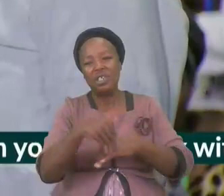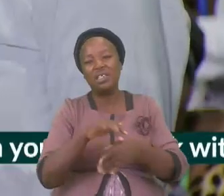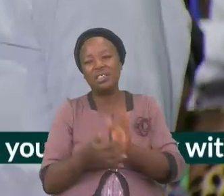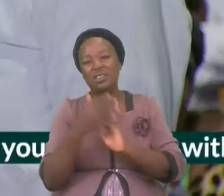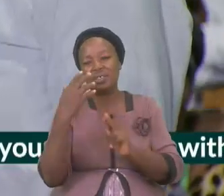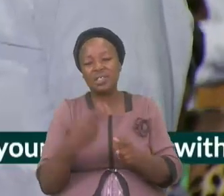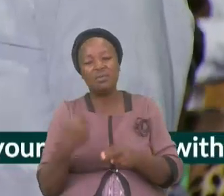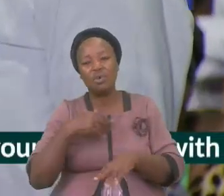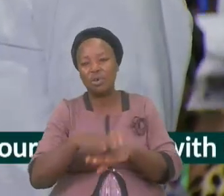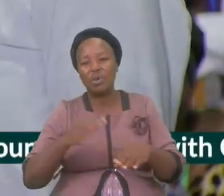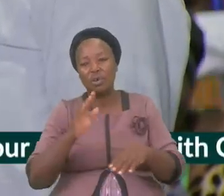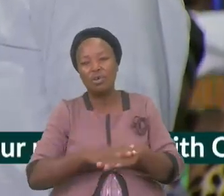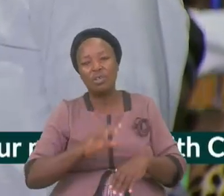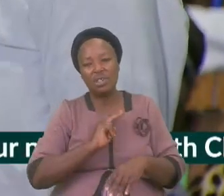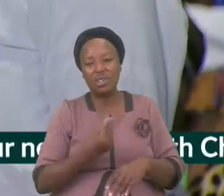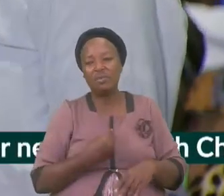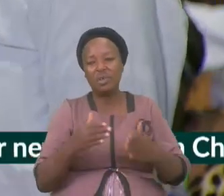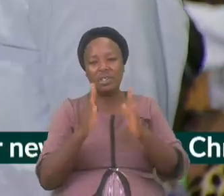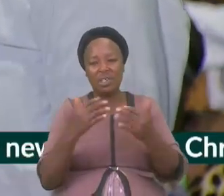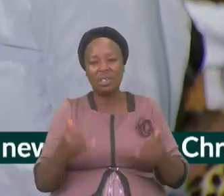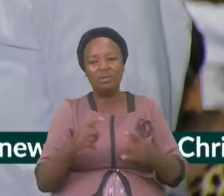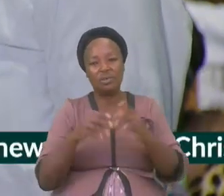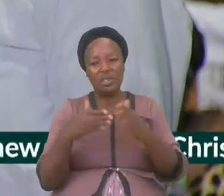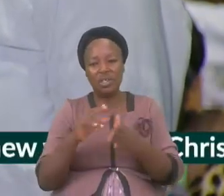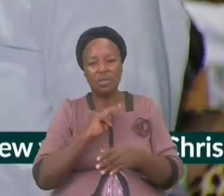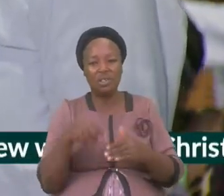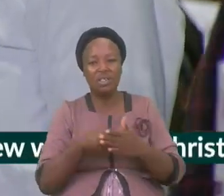this time of counseling.